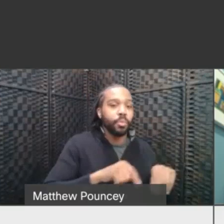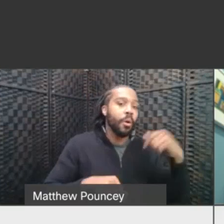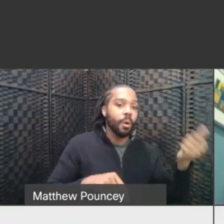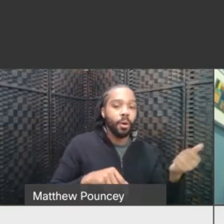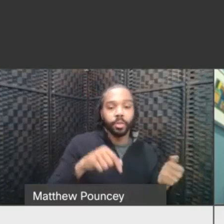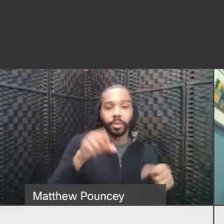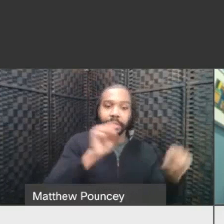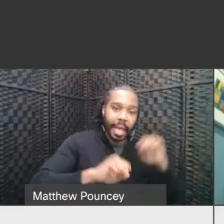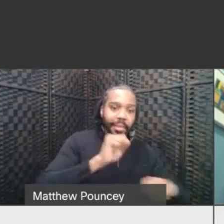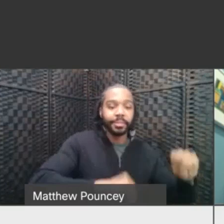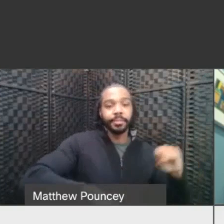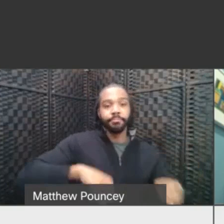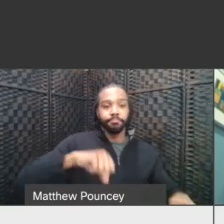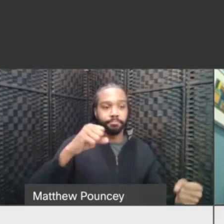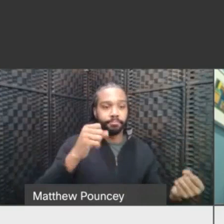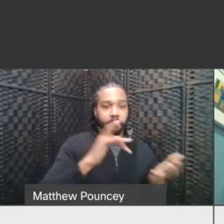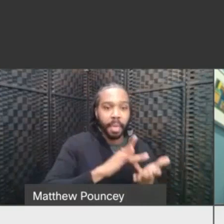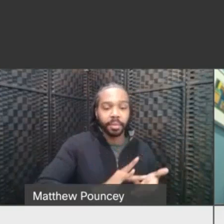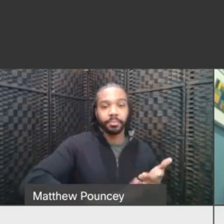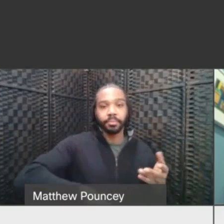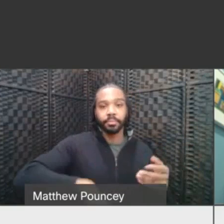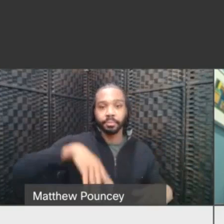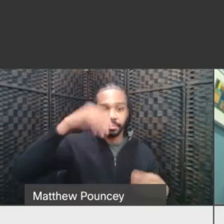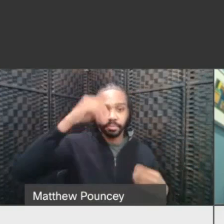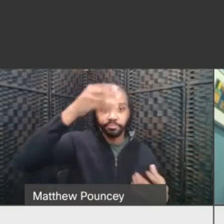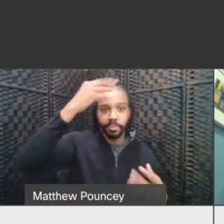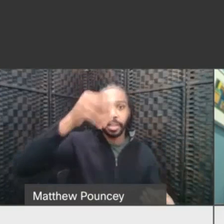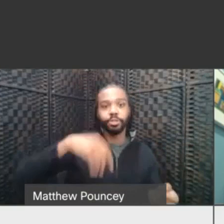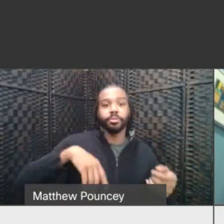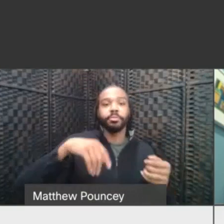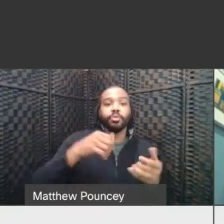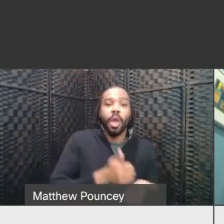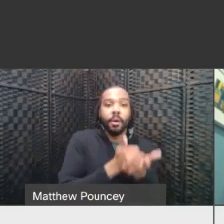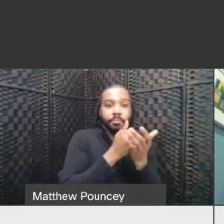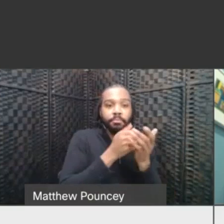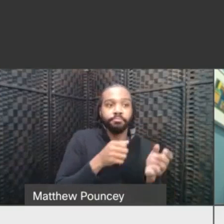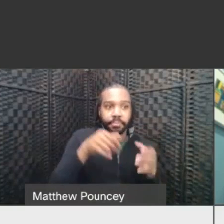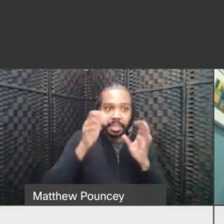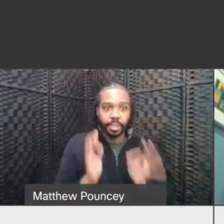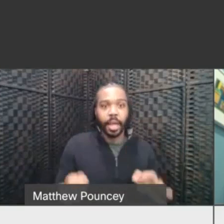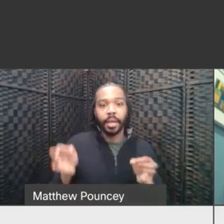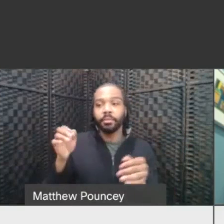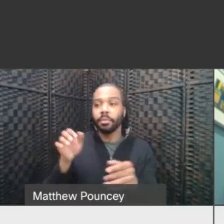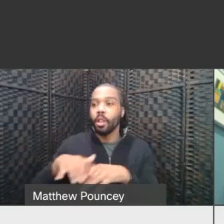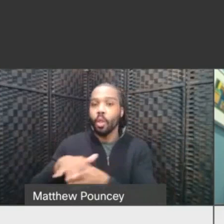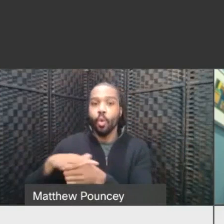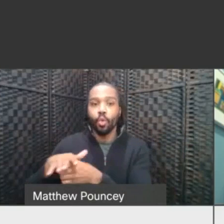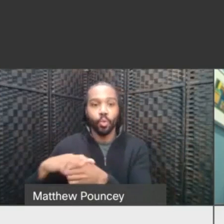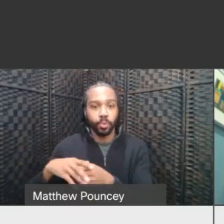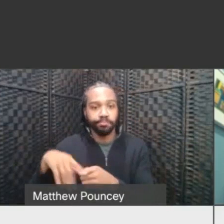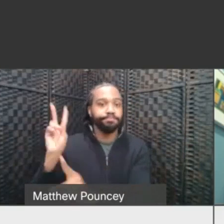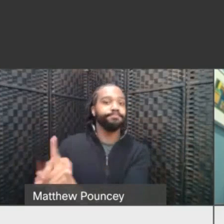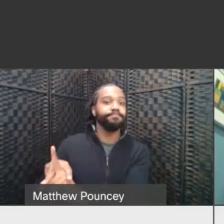and epidemiological factors, as we consider changes to local guidance. And so those are some of the reasons that at this time